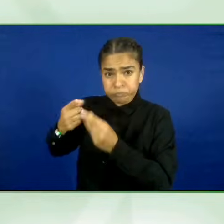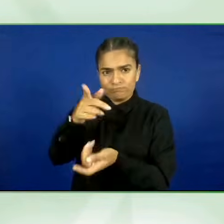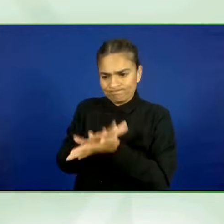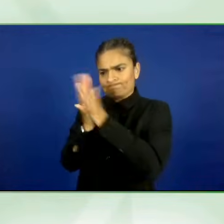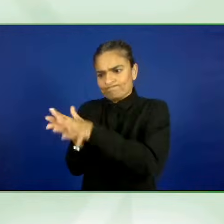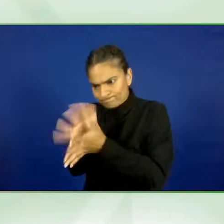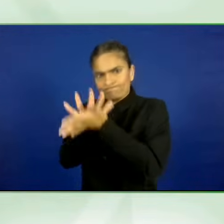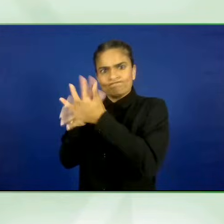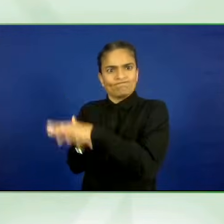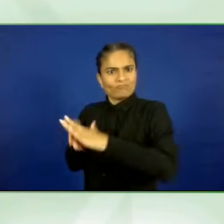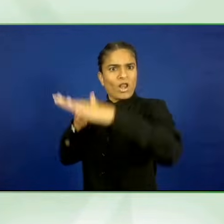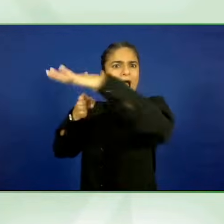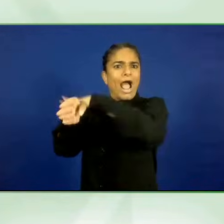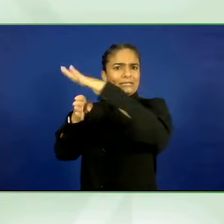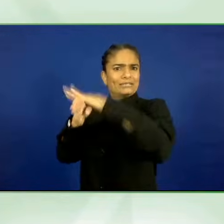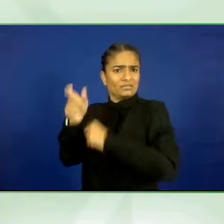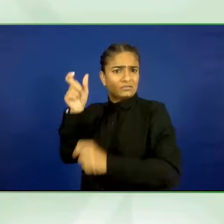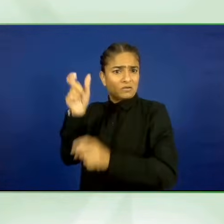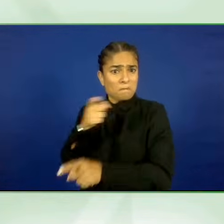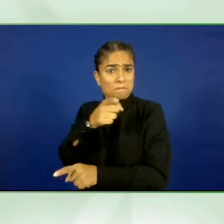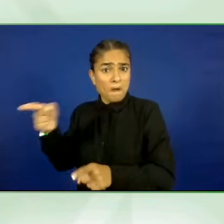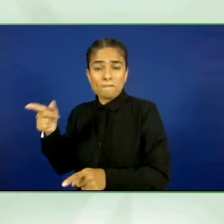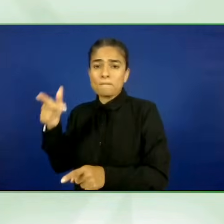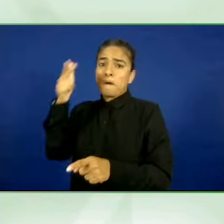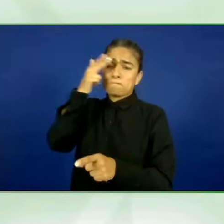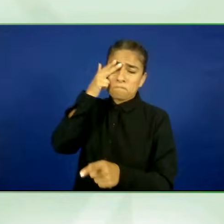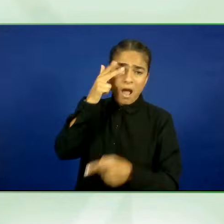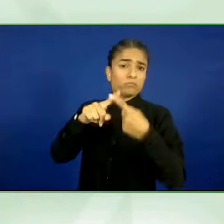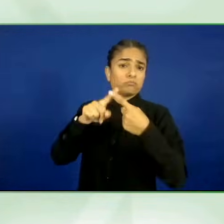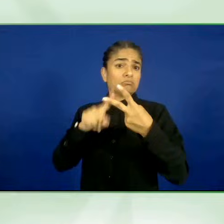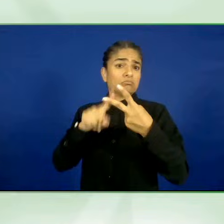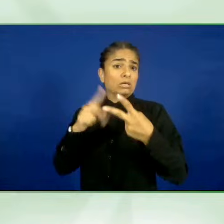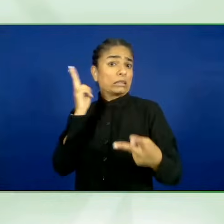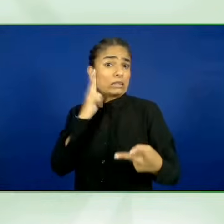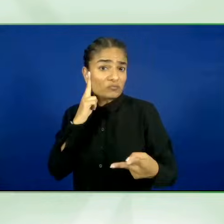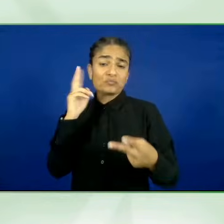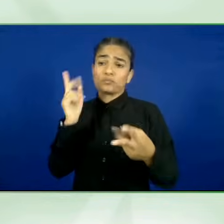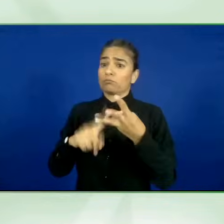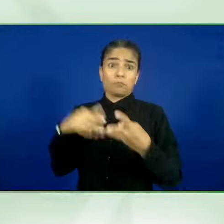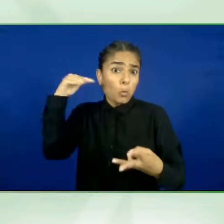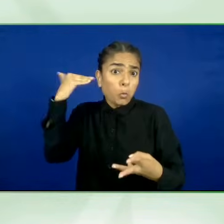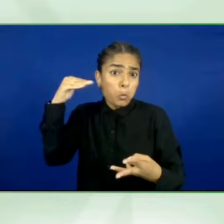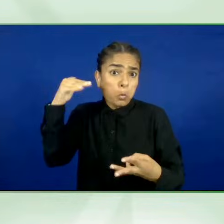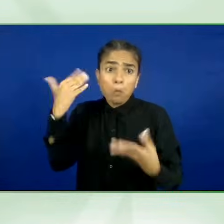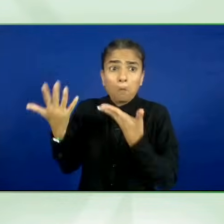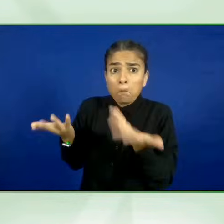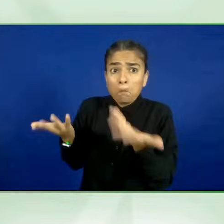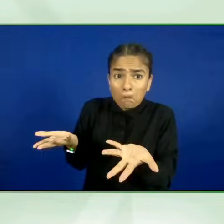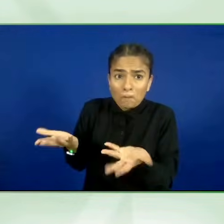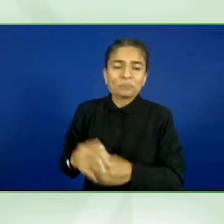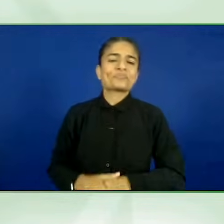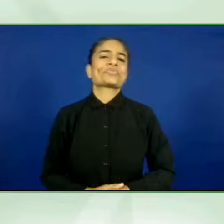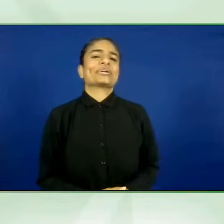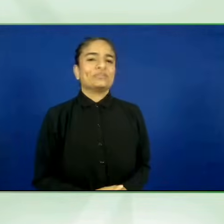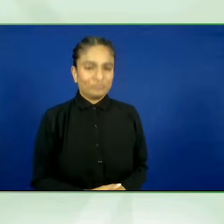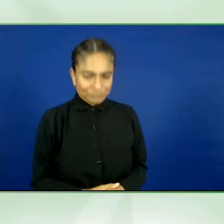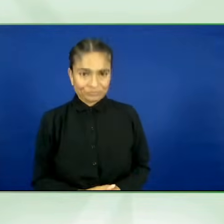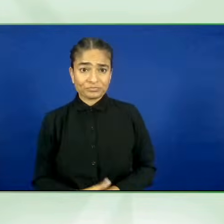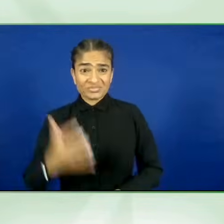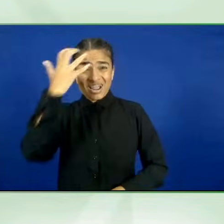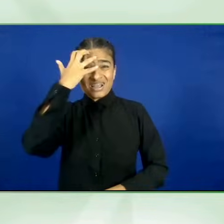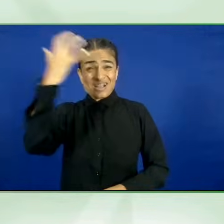impaired? The government does not have any fund, but yes, we do have, Government of India has recently